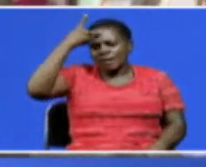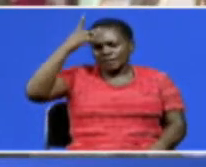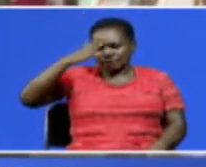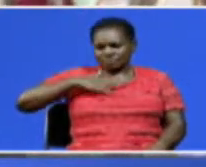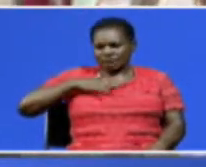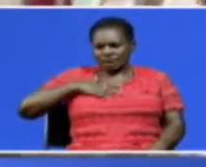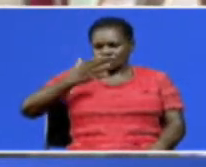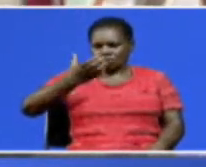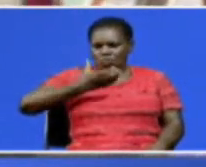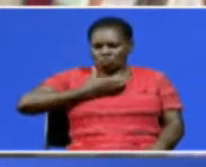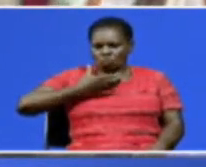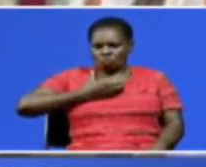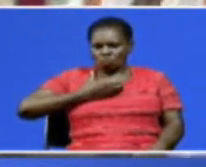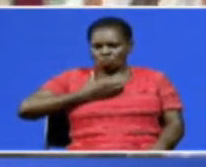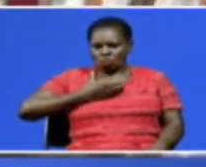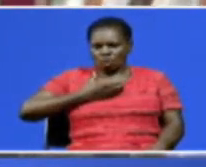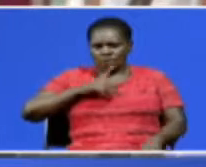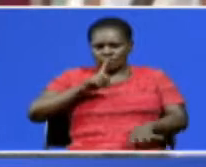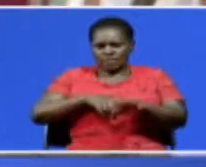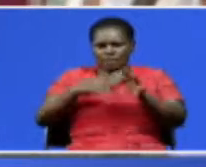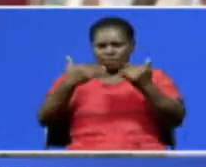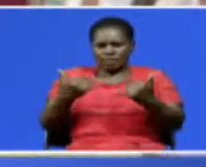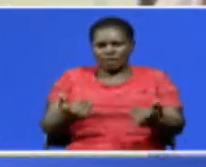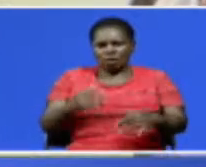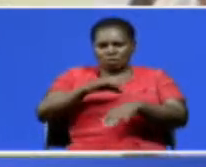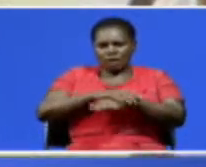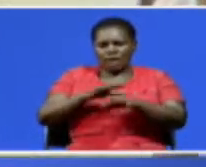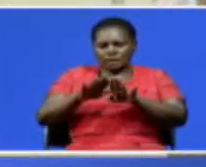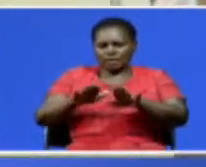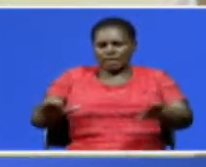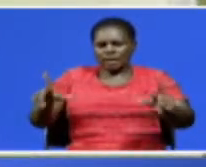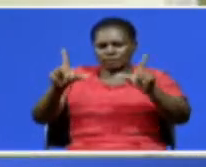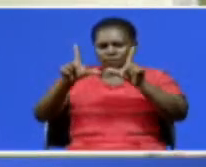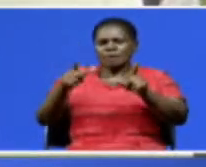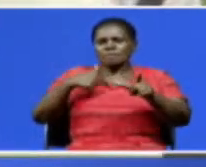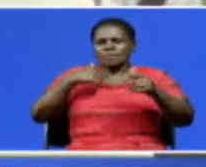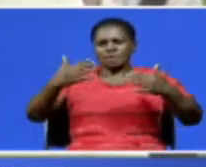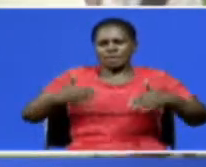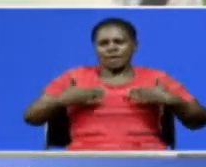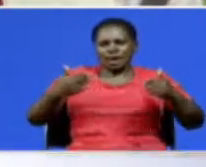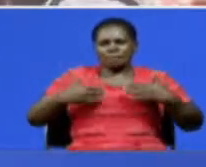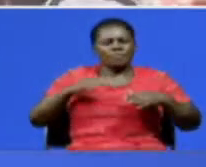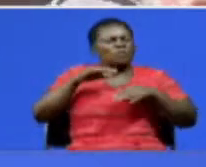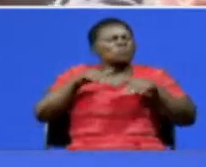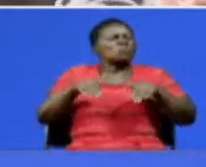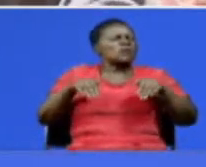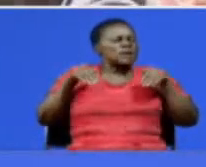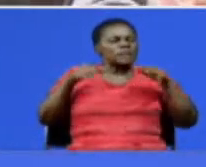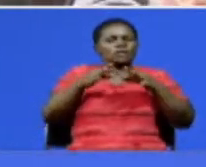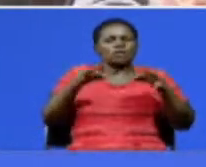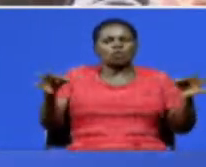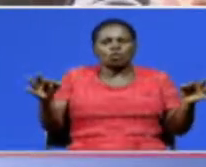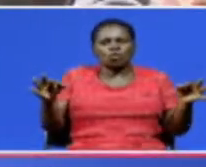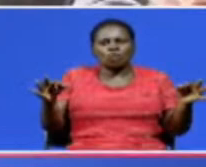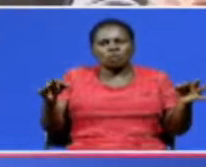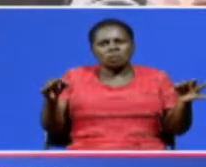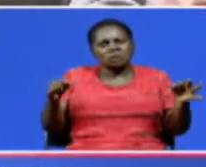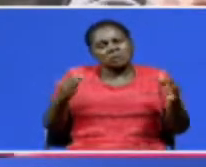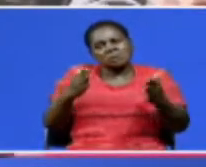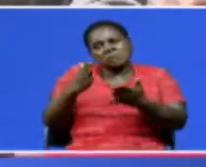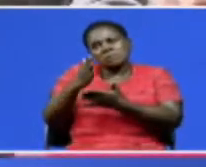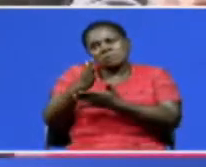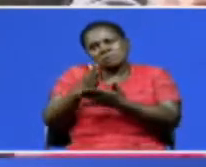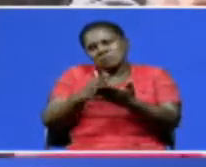na sasa wakati huu nimepata na nimesikia kufurahi kwa sababu tumegojea kwa huo muda wote. But amidst the joy